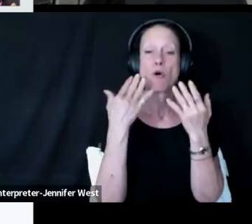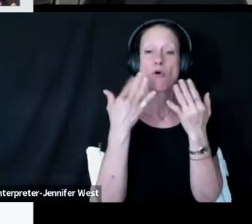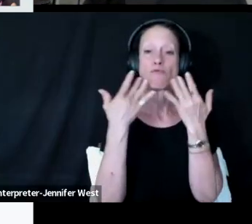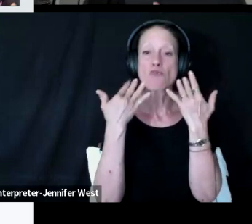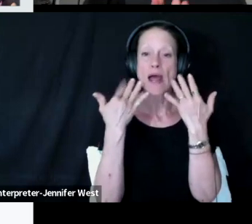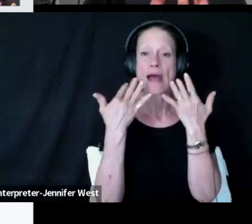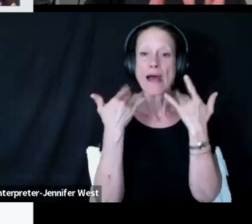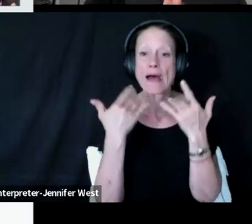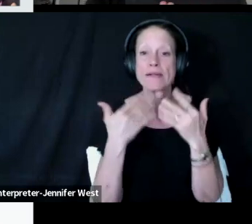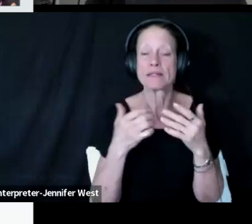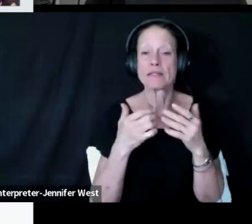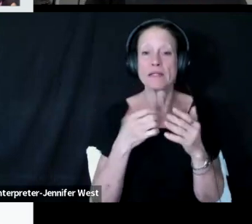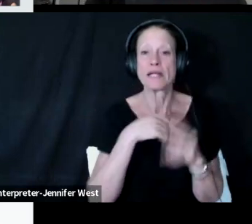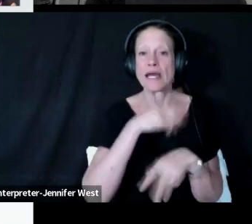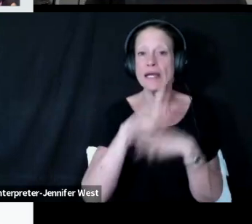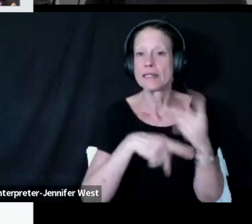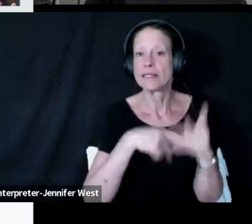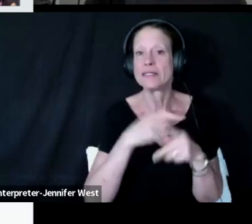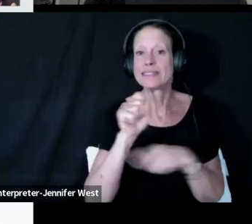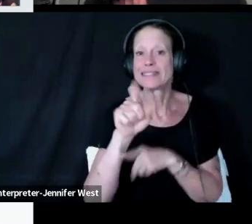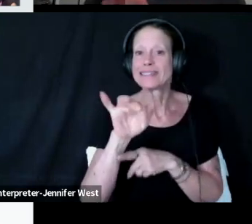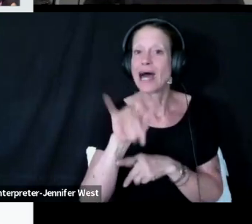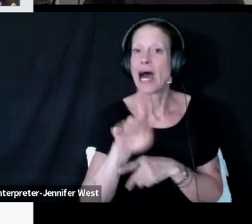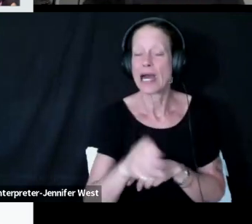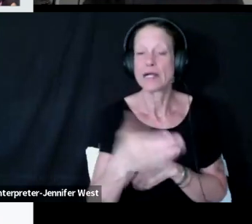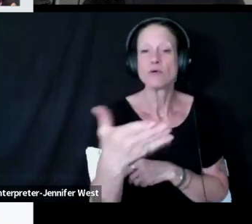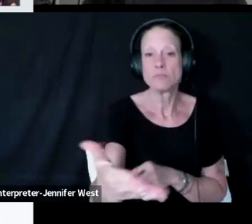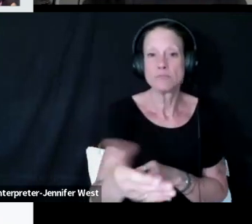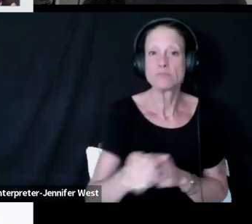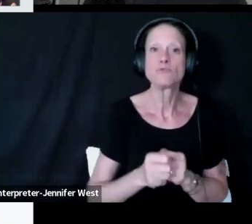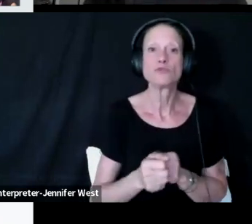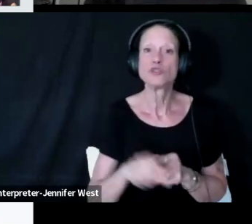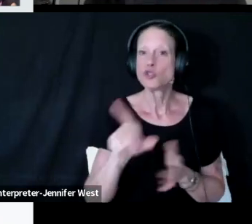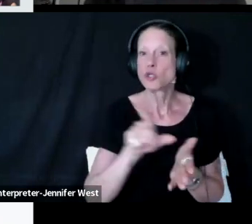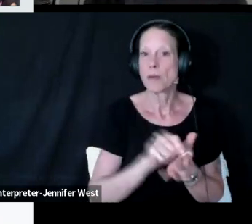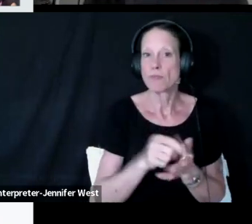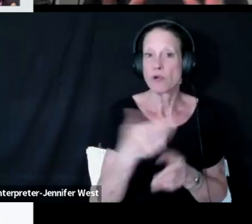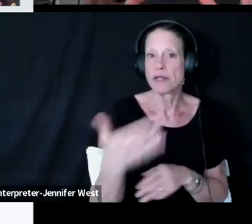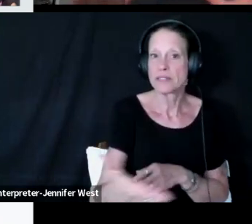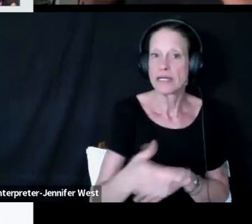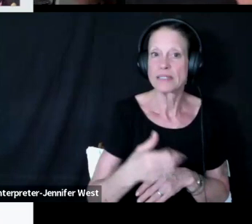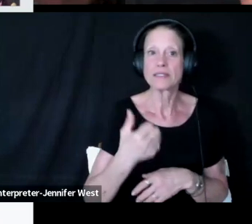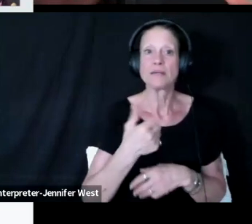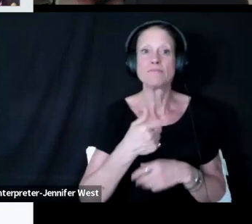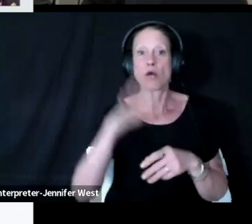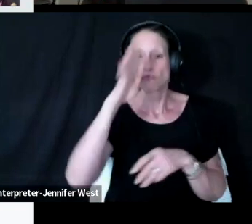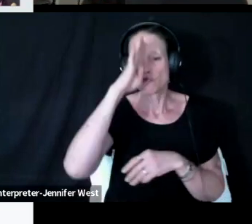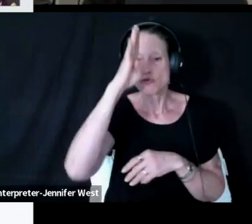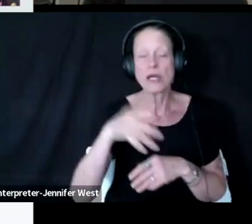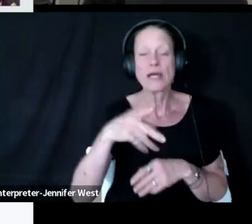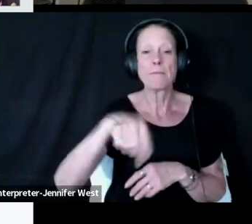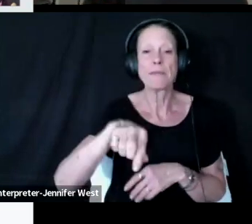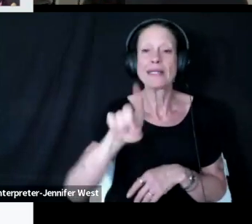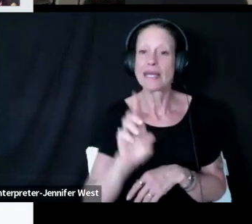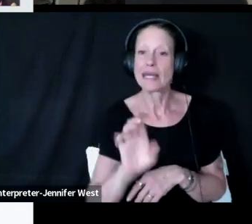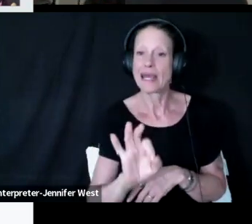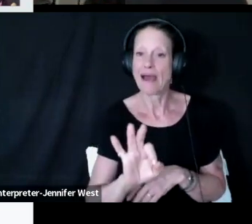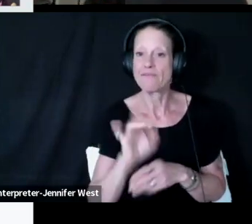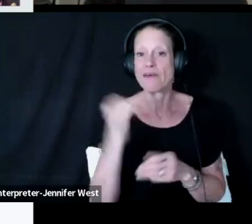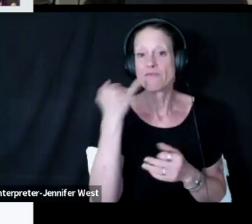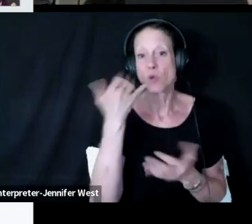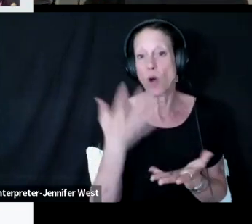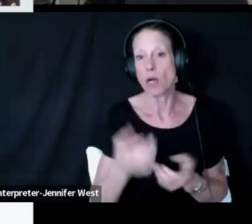again, of course, print it, and you can create a PDF out of it. But this is a